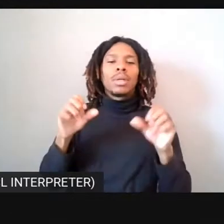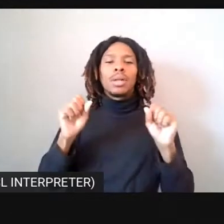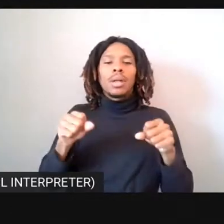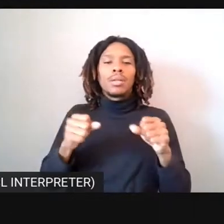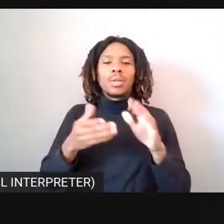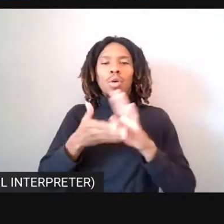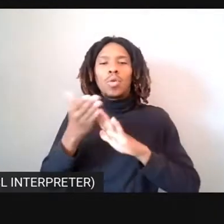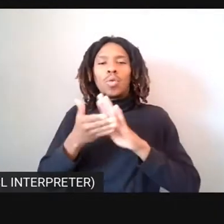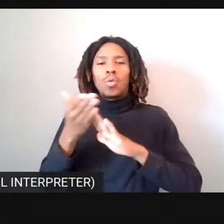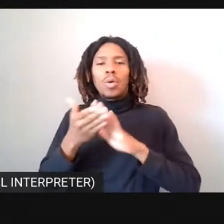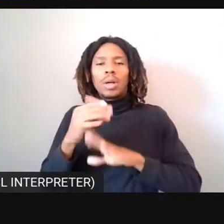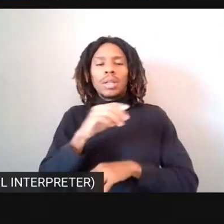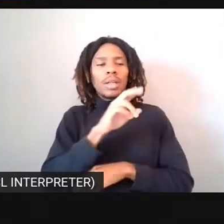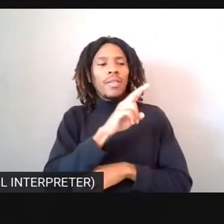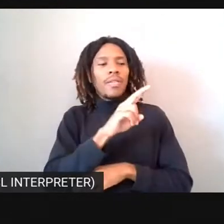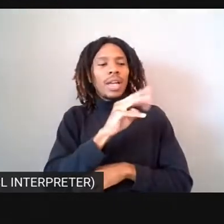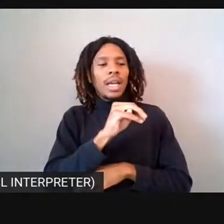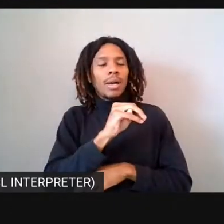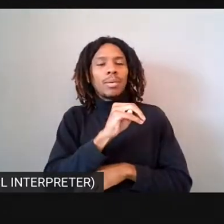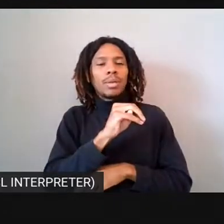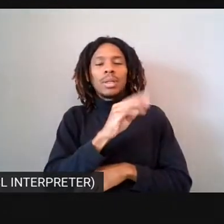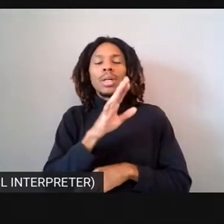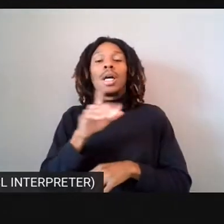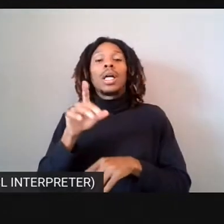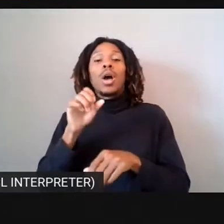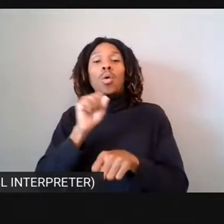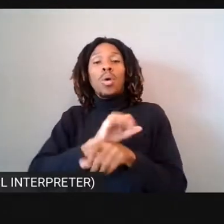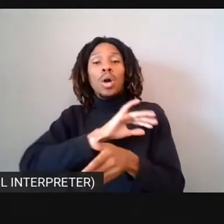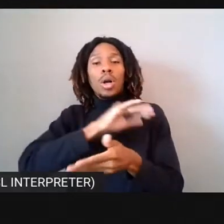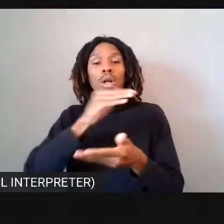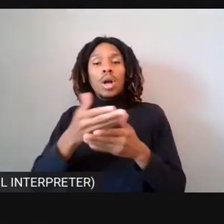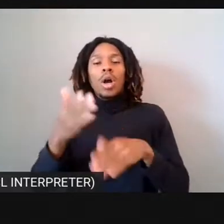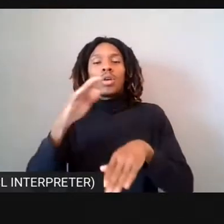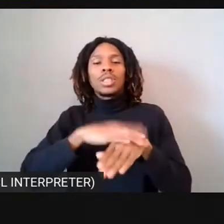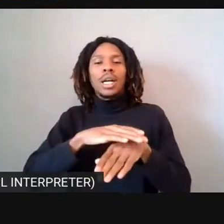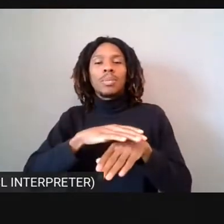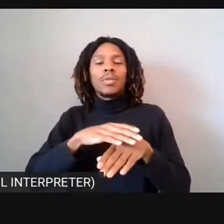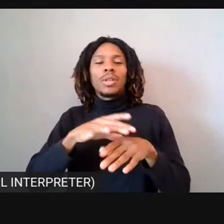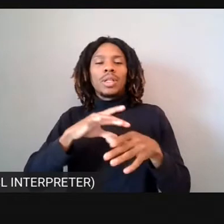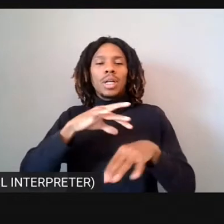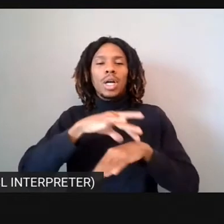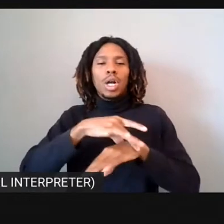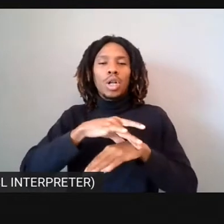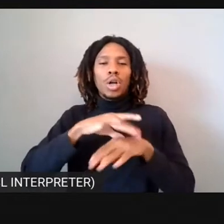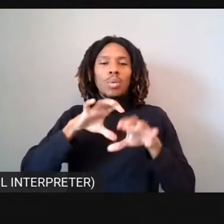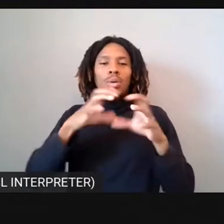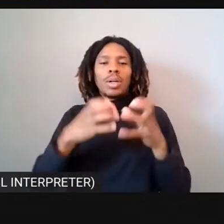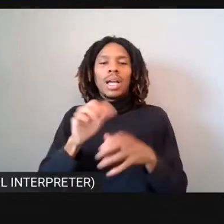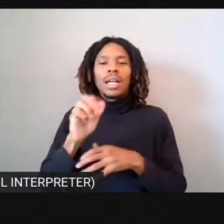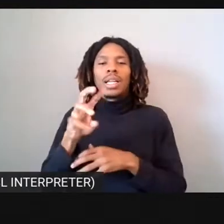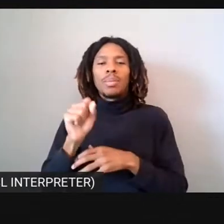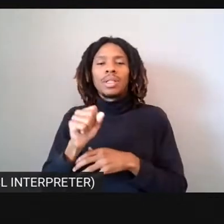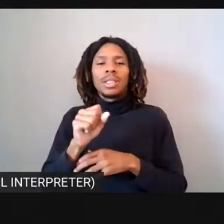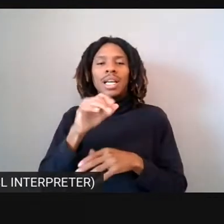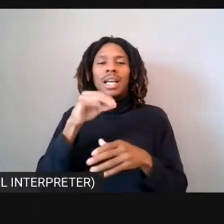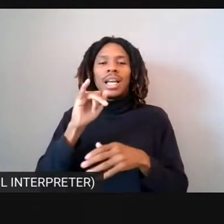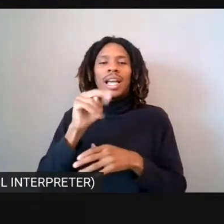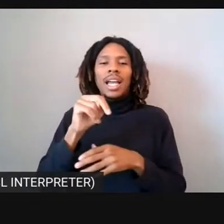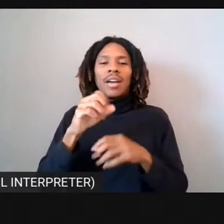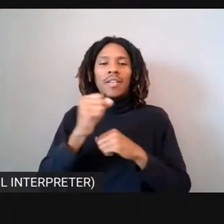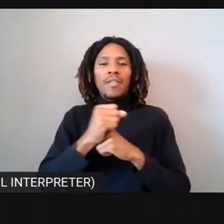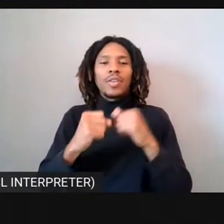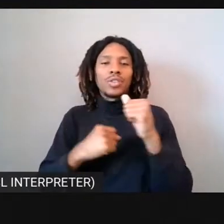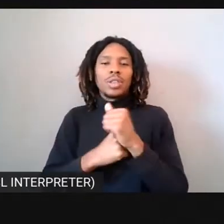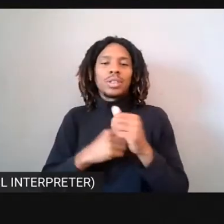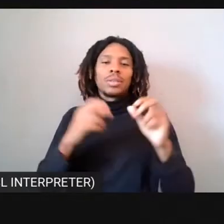run this vSphere workloads on top of the global AWS infrastructure, hence the name VMware Cloud on